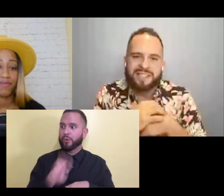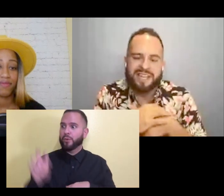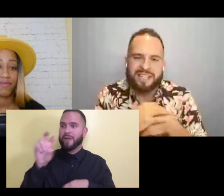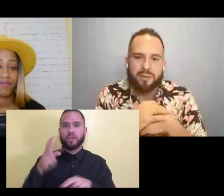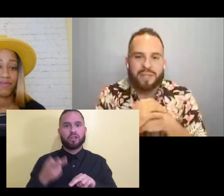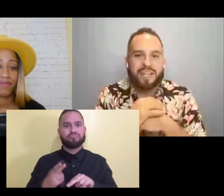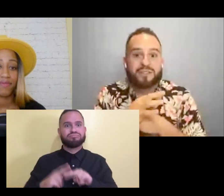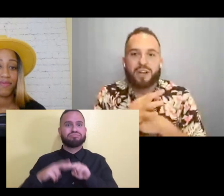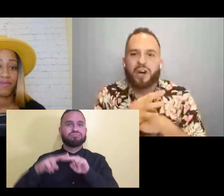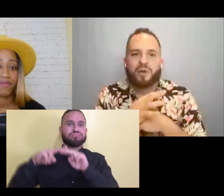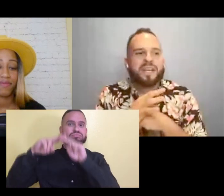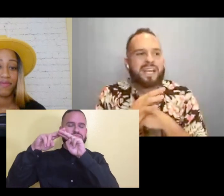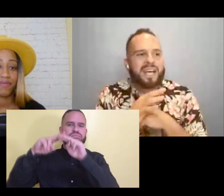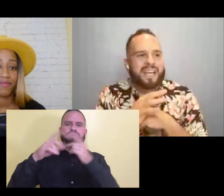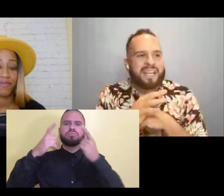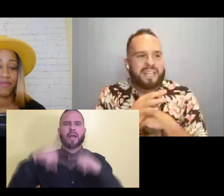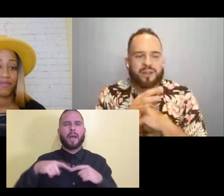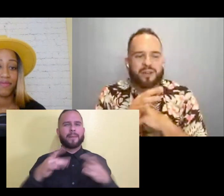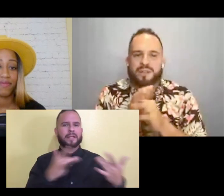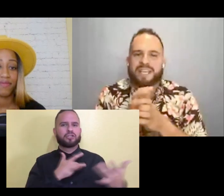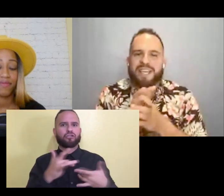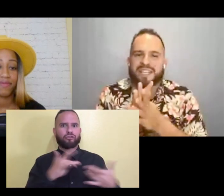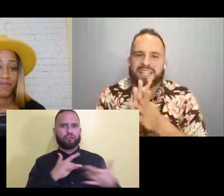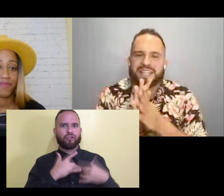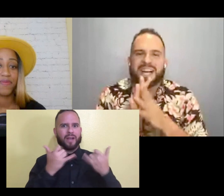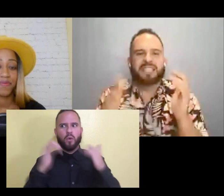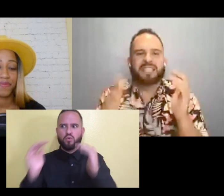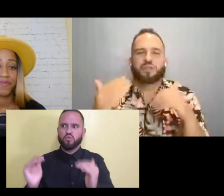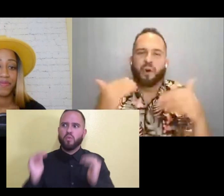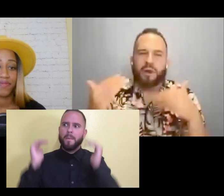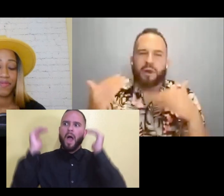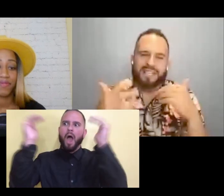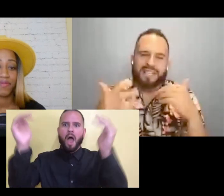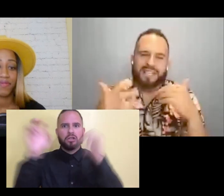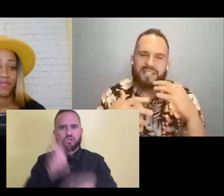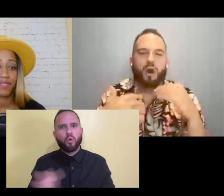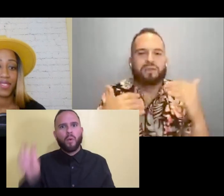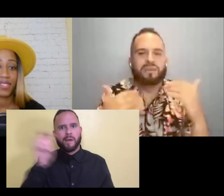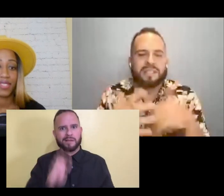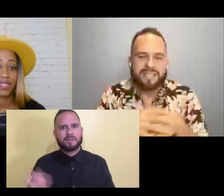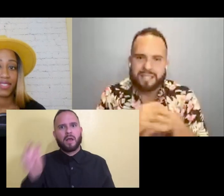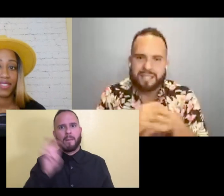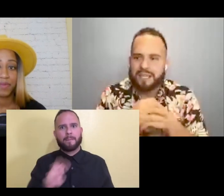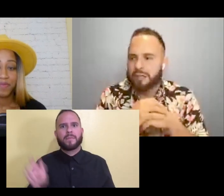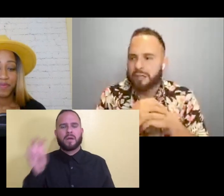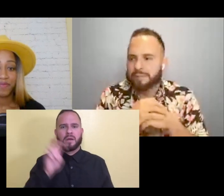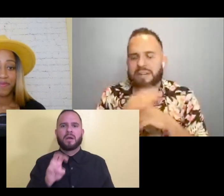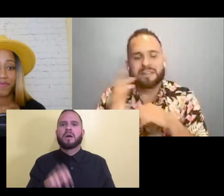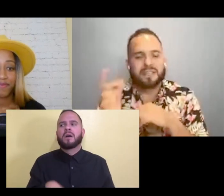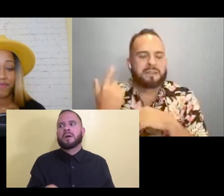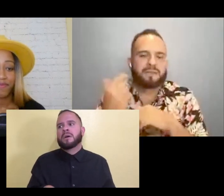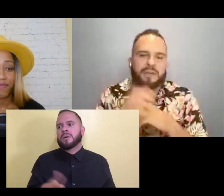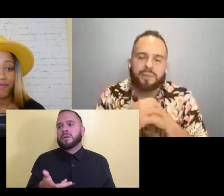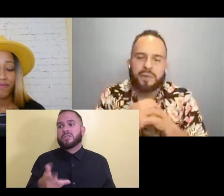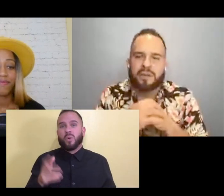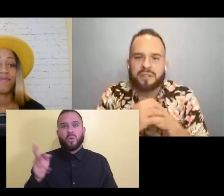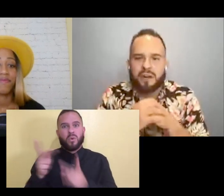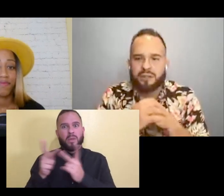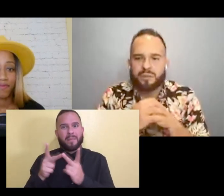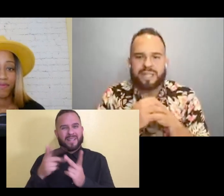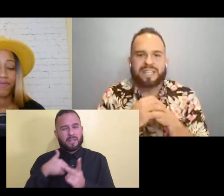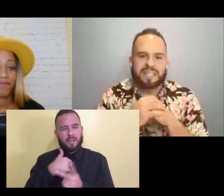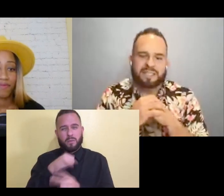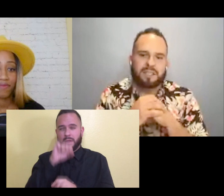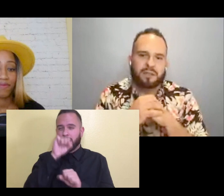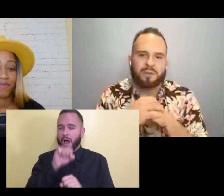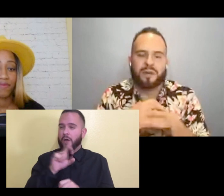places that we love to go, and they almost get kind of destroyed because they're over visited. Definitely something for you to put on your